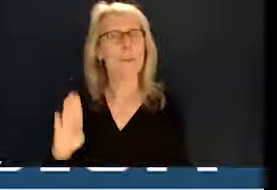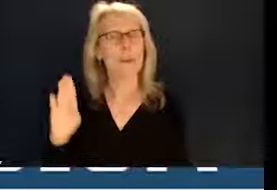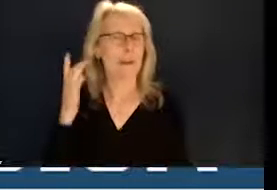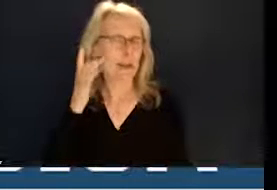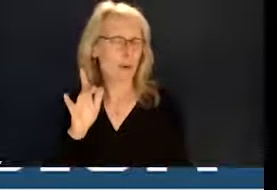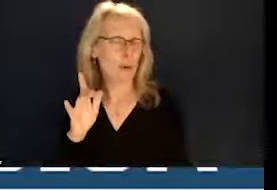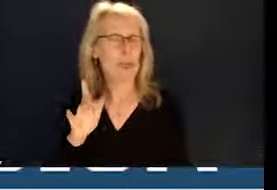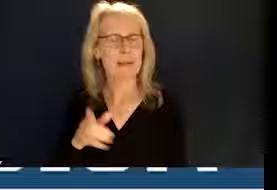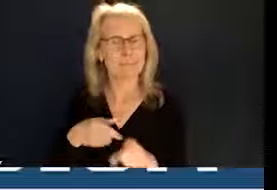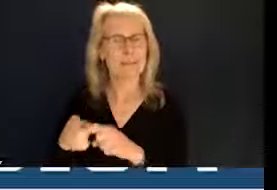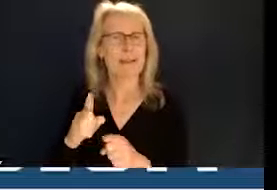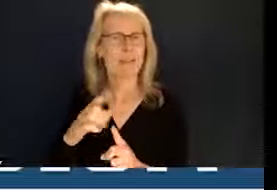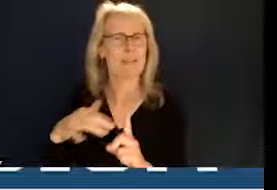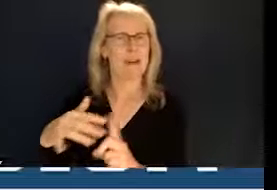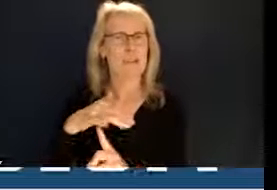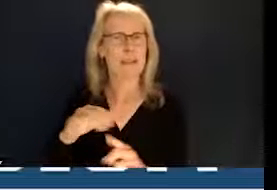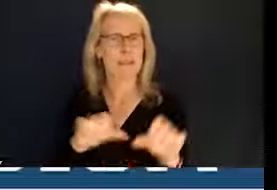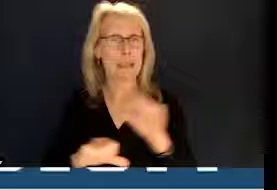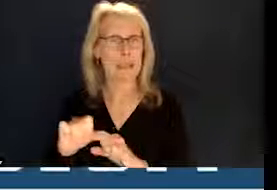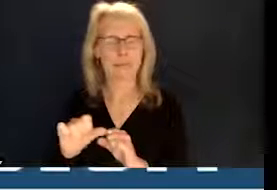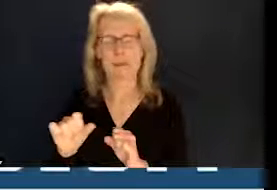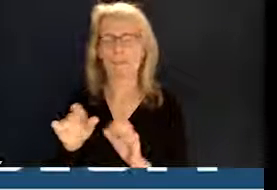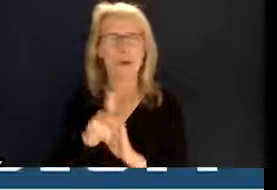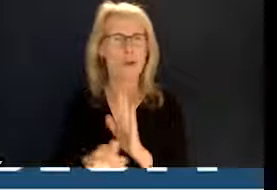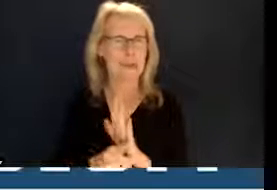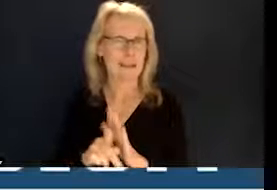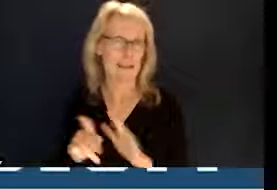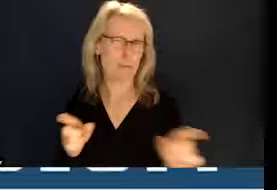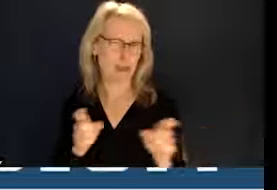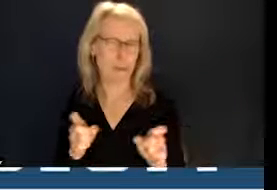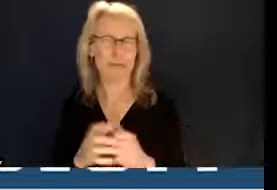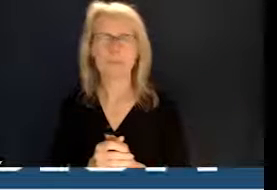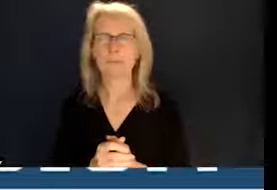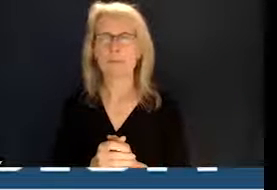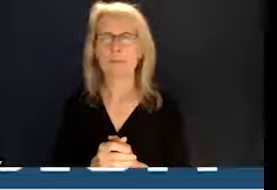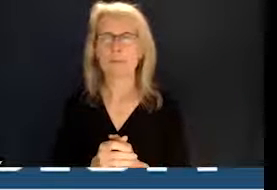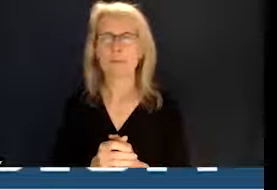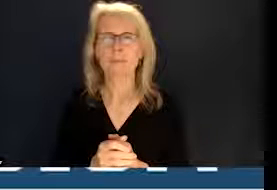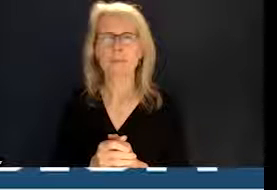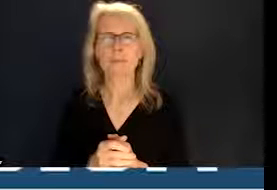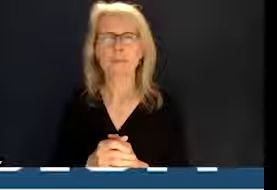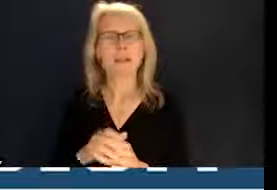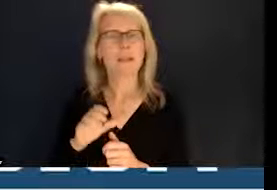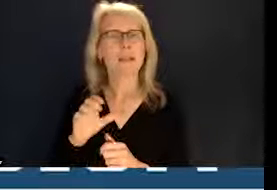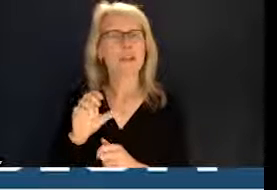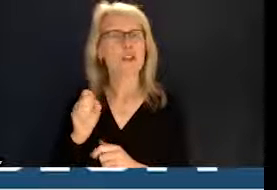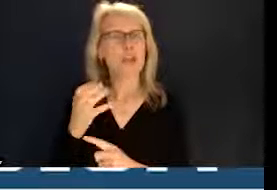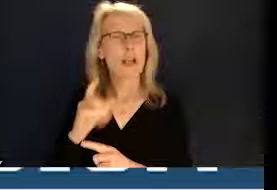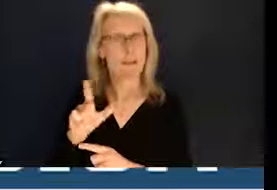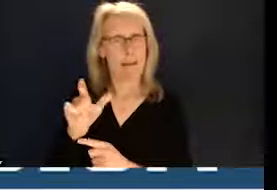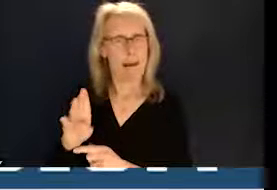of Environmental Science, Policy, and Management. Research in the Schell Lab combines animal